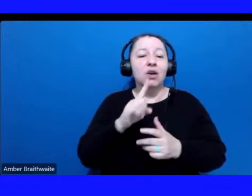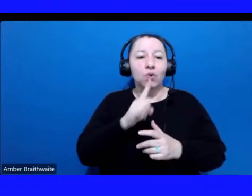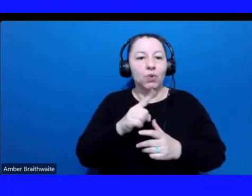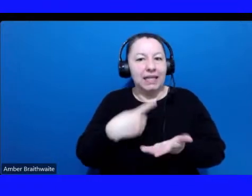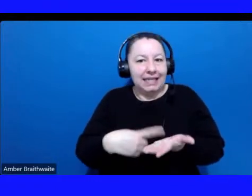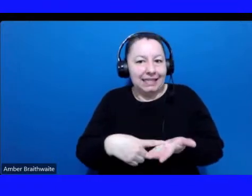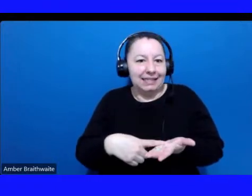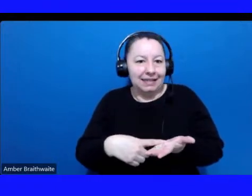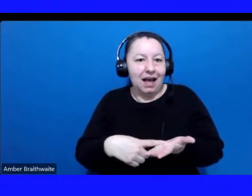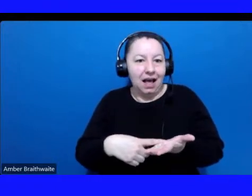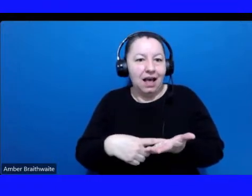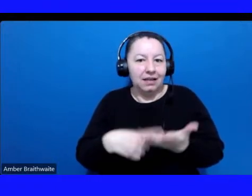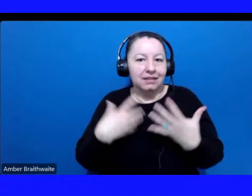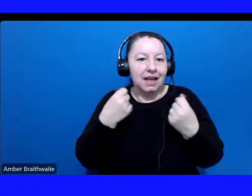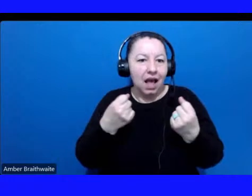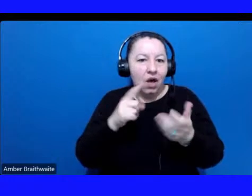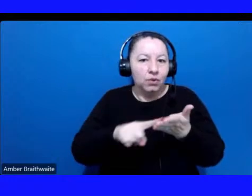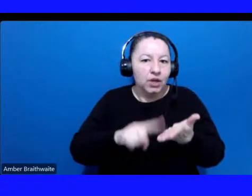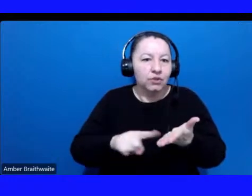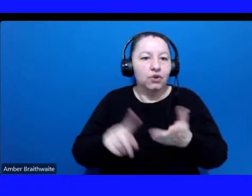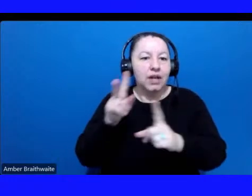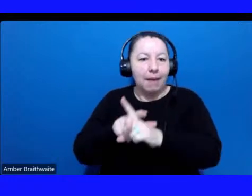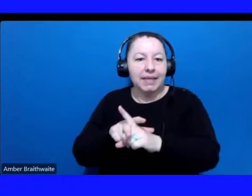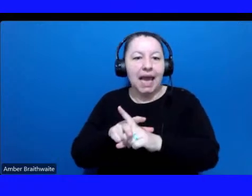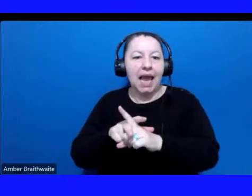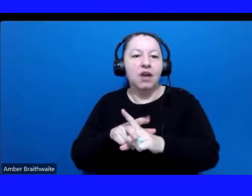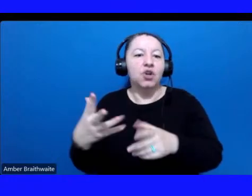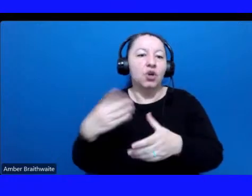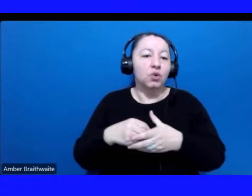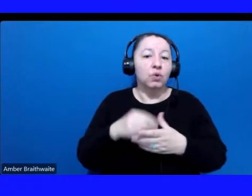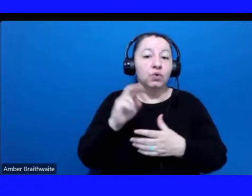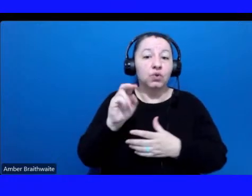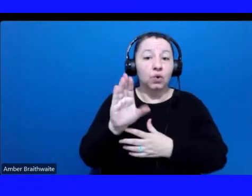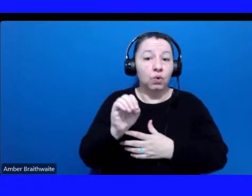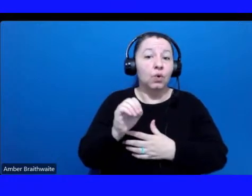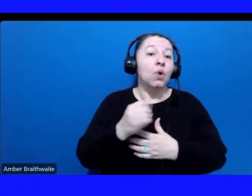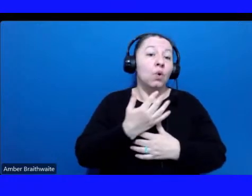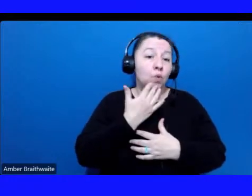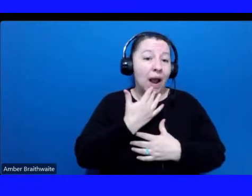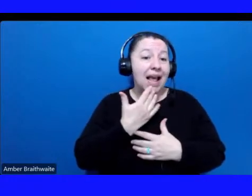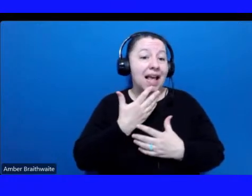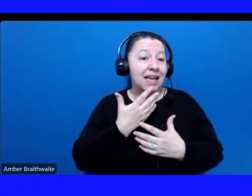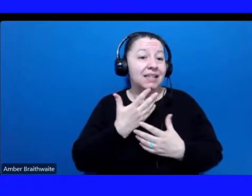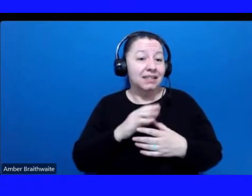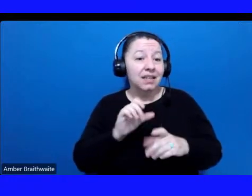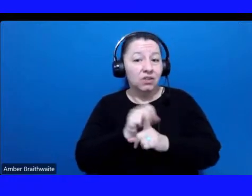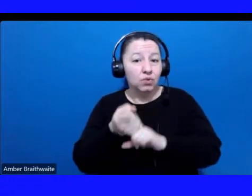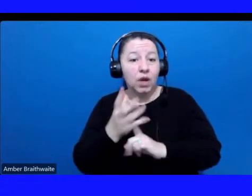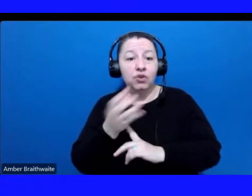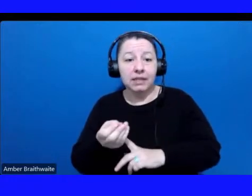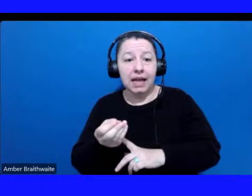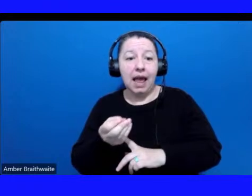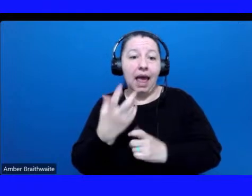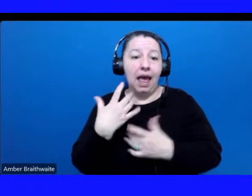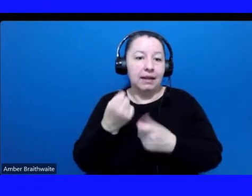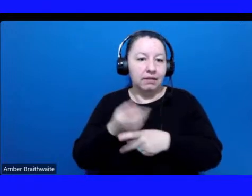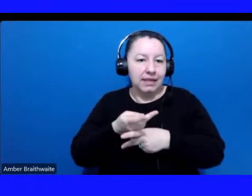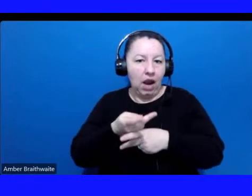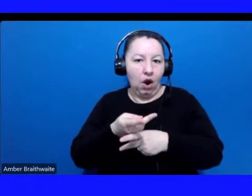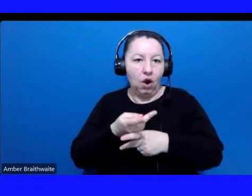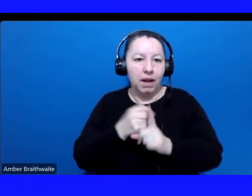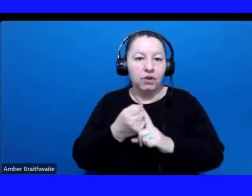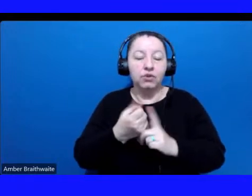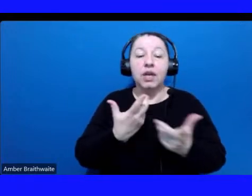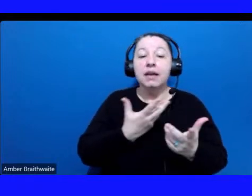mentorship and succession planning committee, and also take a look at diversity, inclusion, equity, and access opportunities for nurse leaders. We